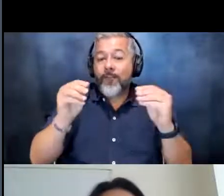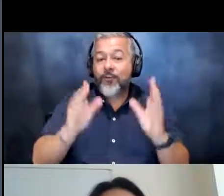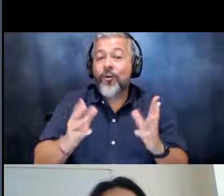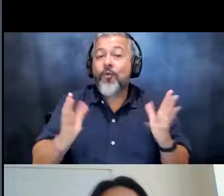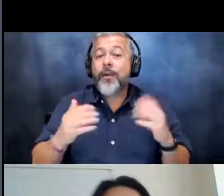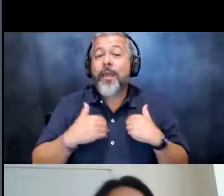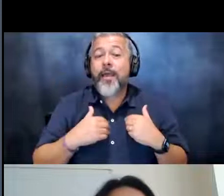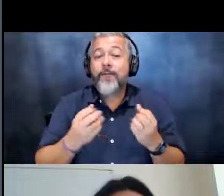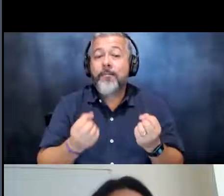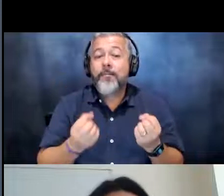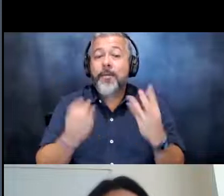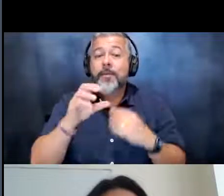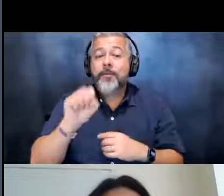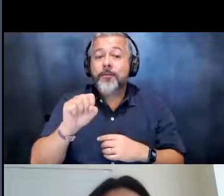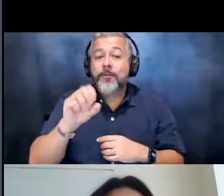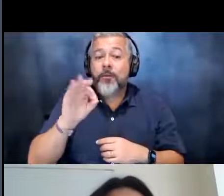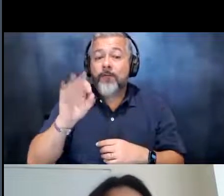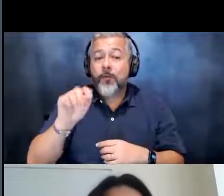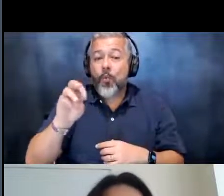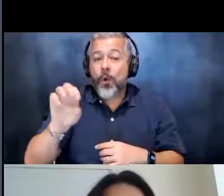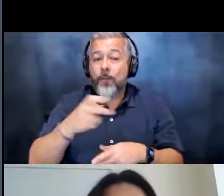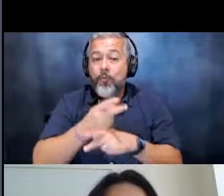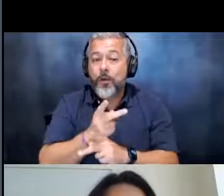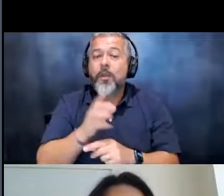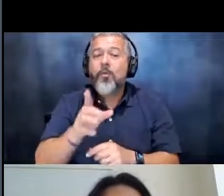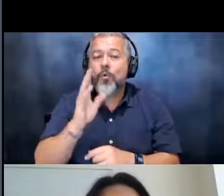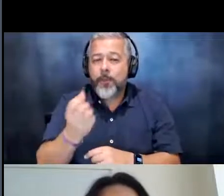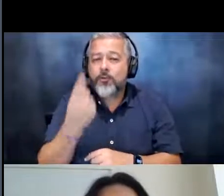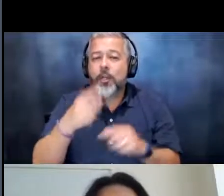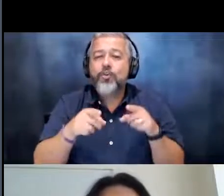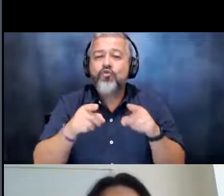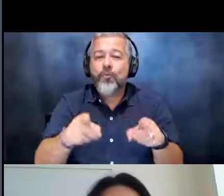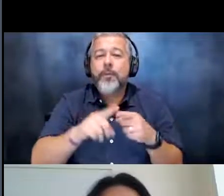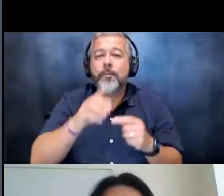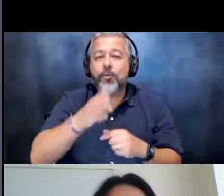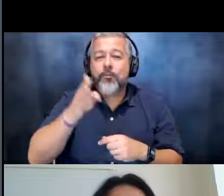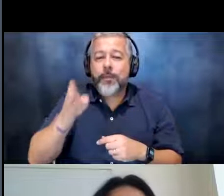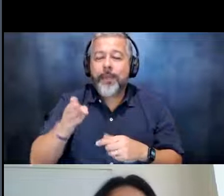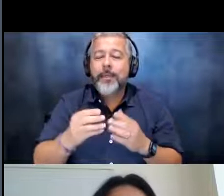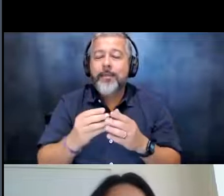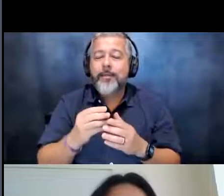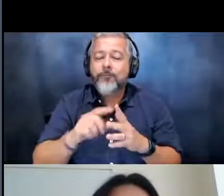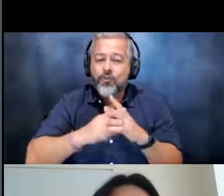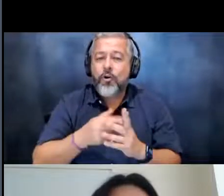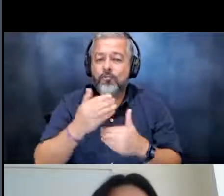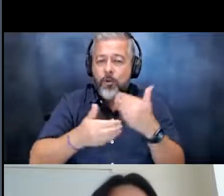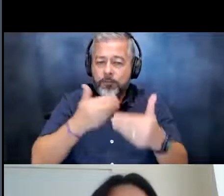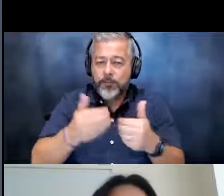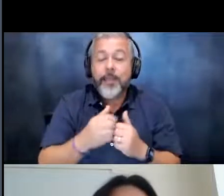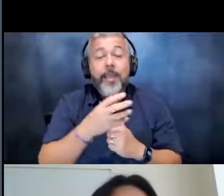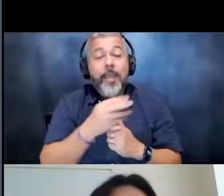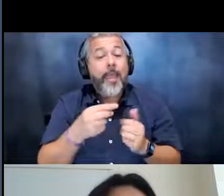products will be understood throughout the Brilliant Beginnings process. Also, looking at what's already in use